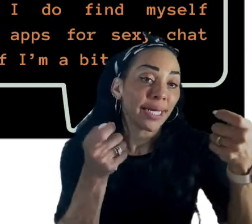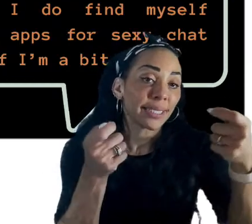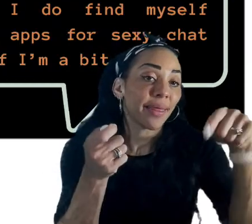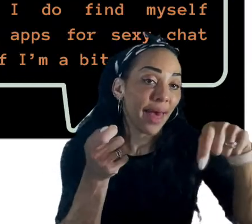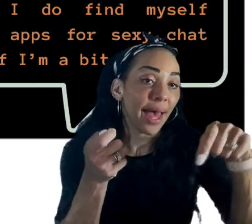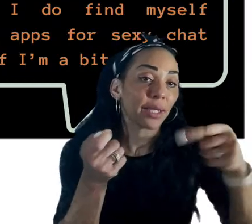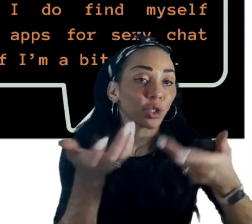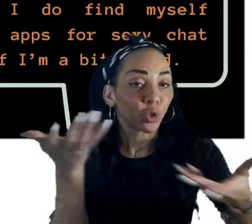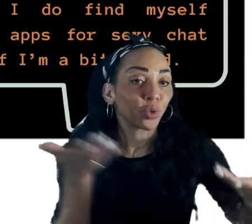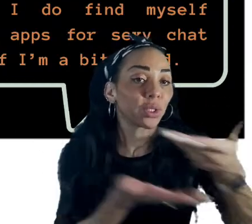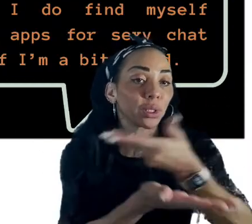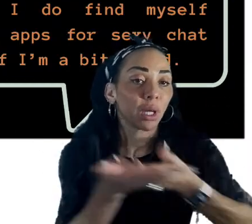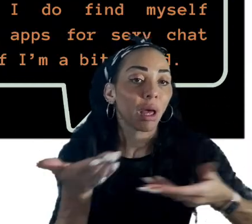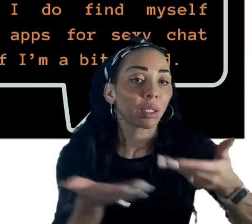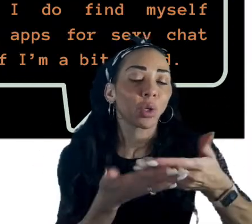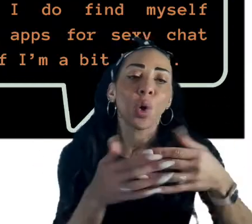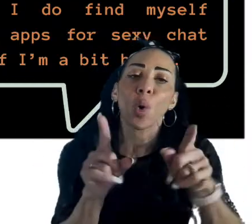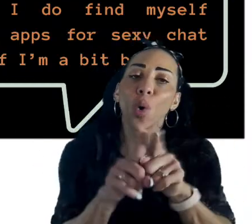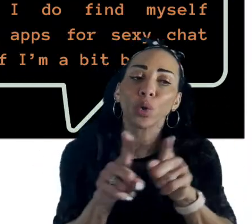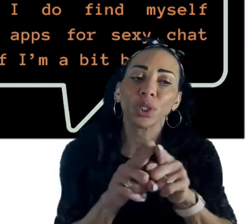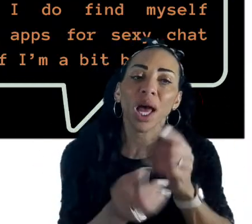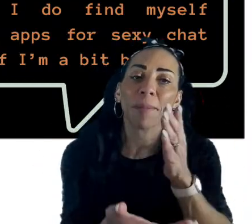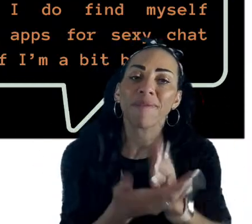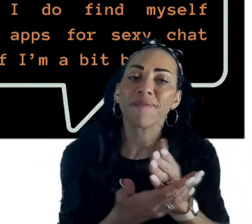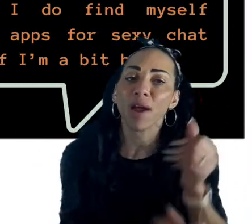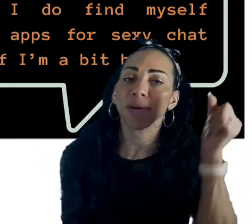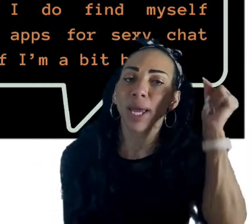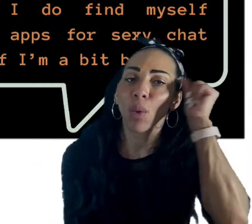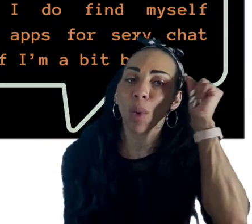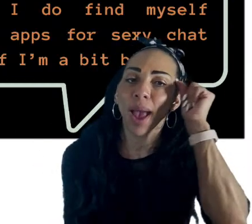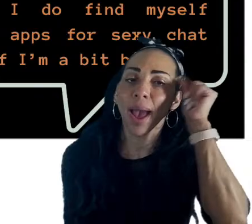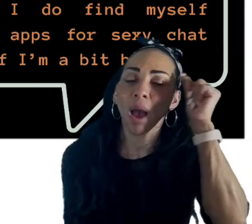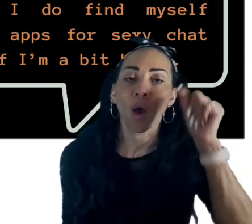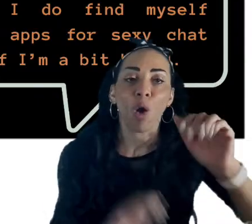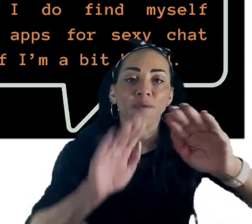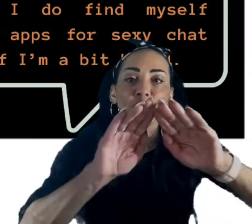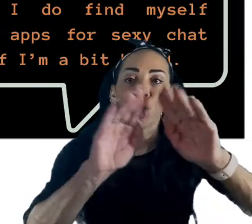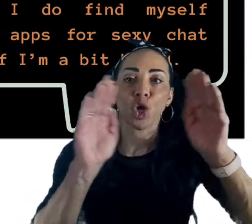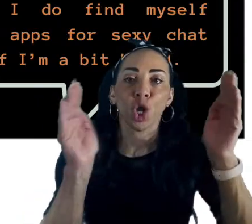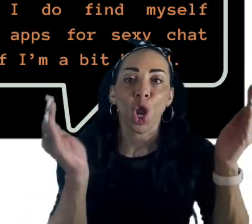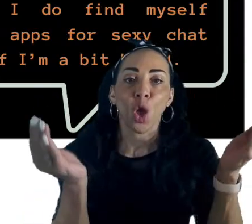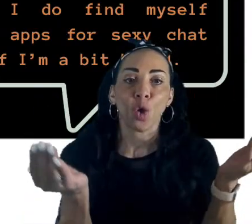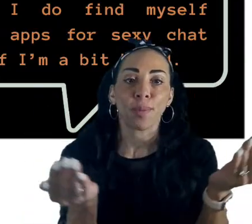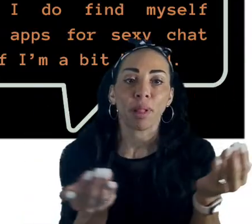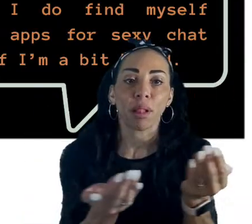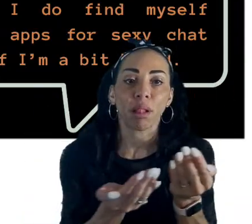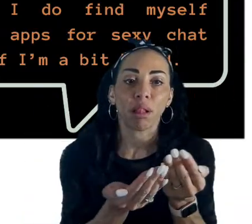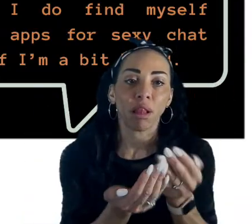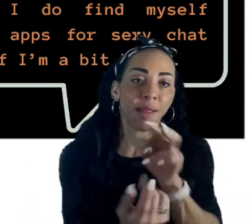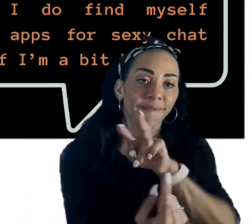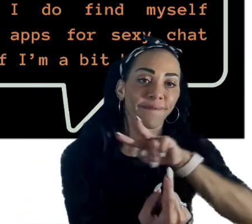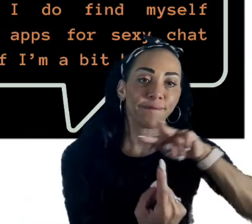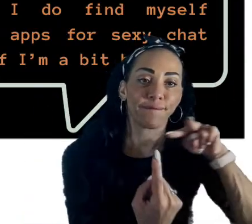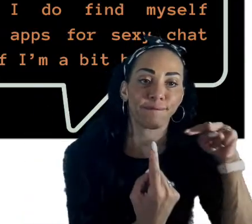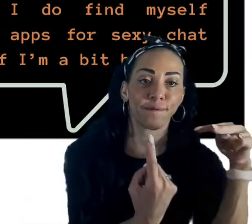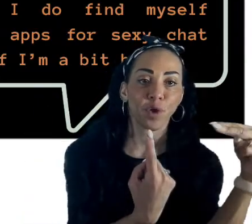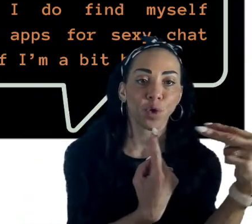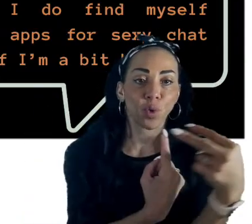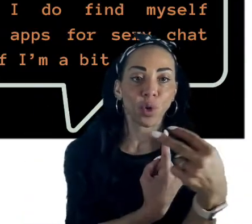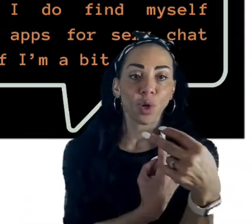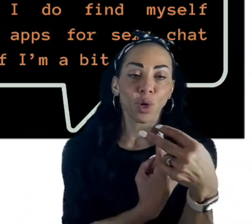very aware of a sort of more global picture in terms of queer